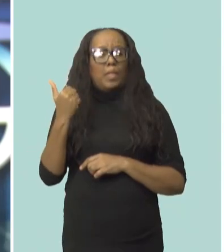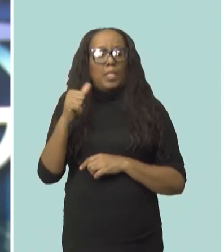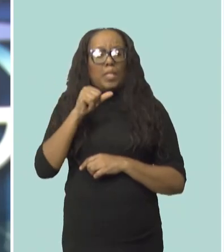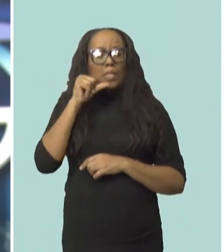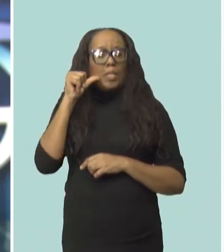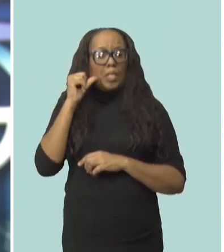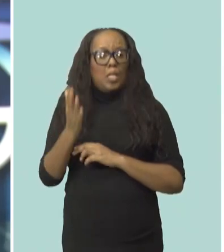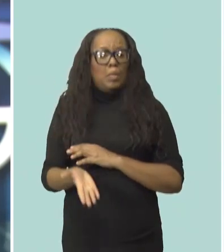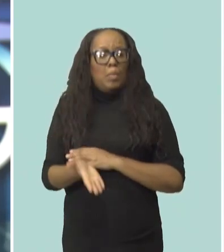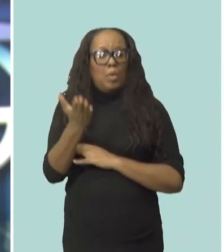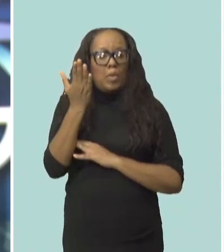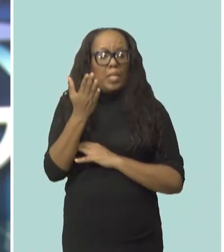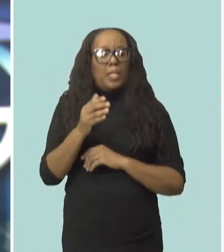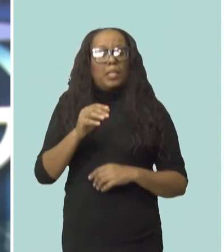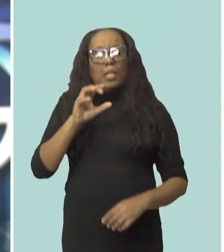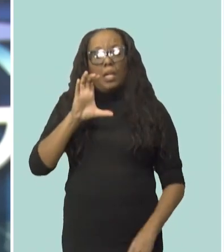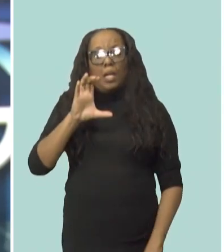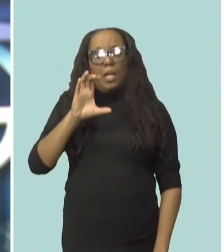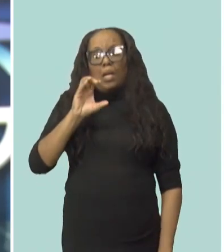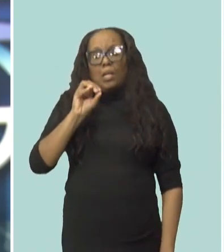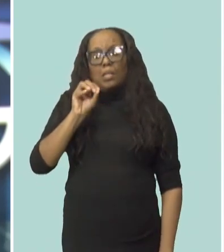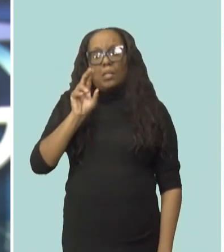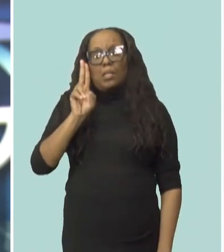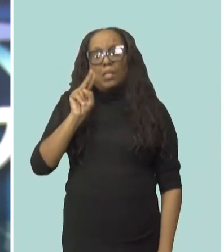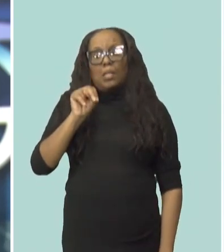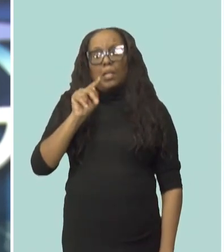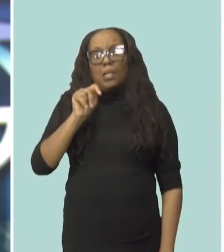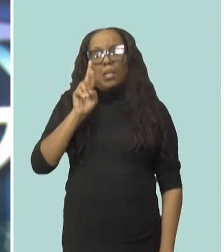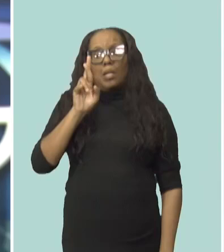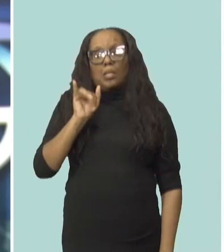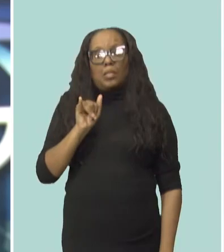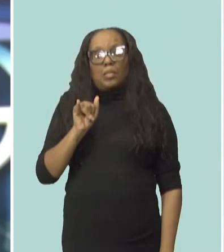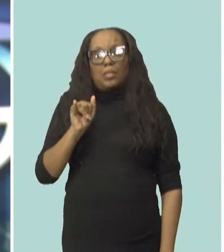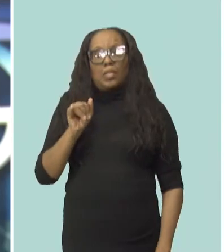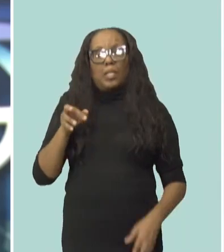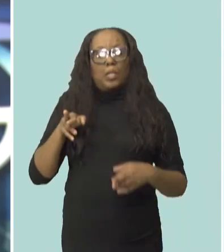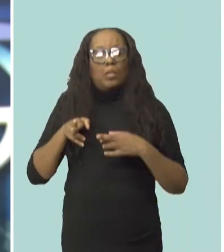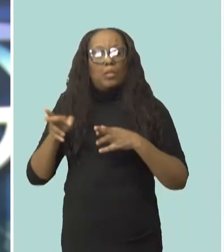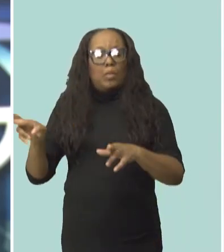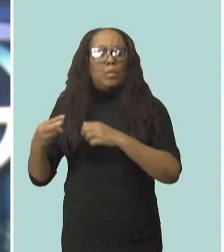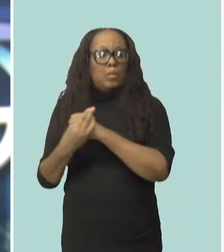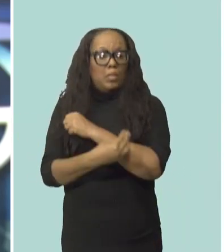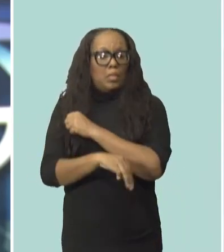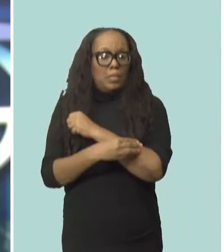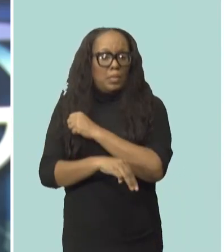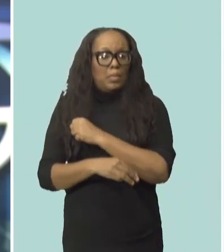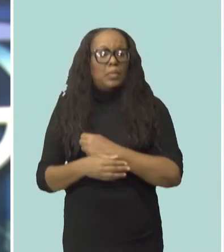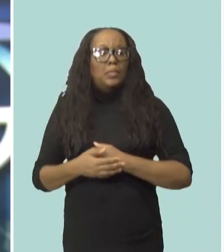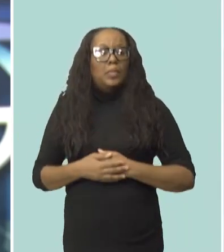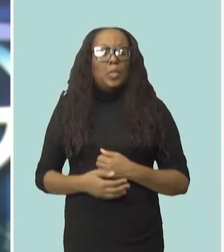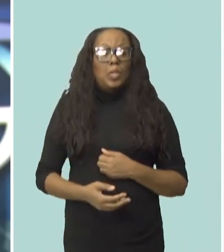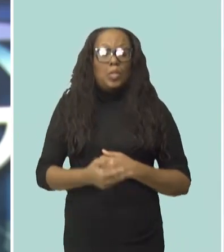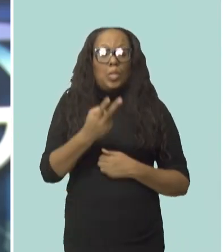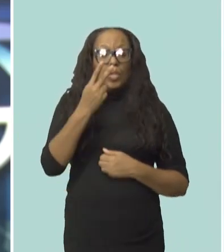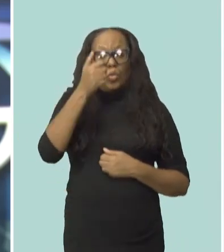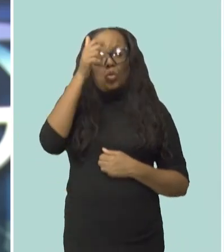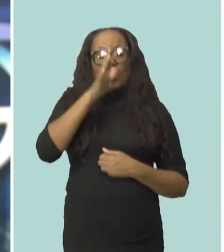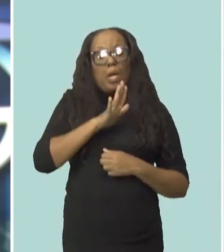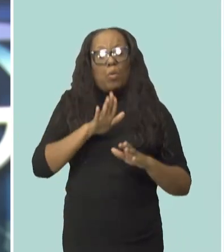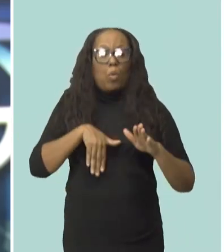occurred around 7:15 a.m. yesterday at a Country Park Towers, Country Road in St.